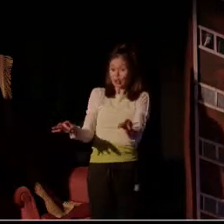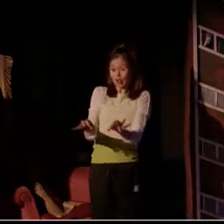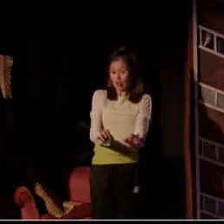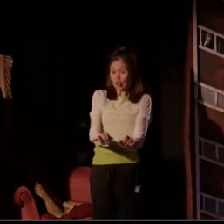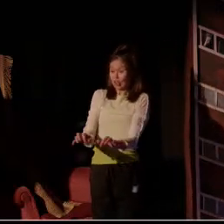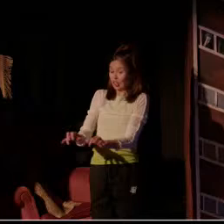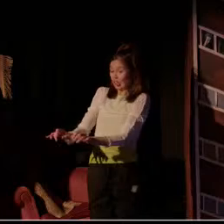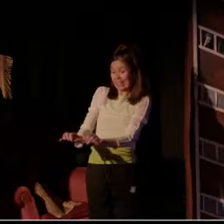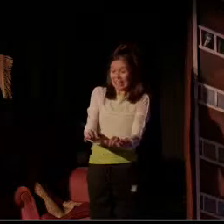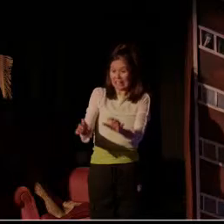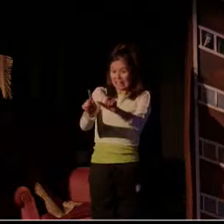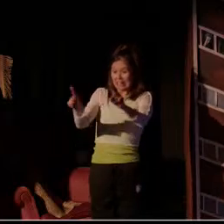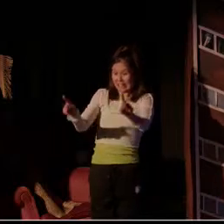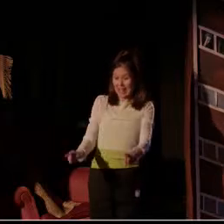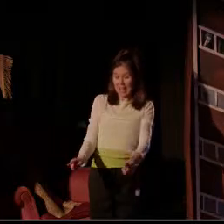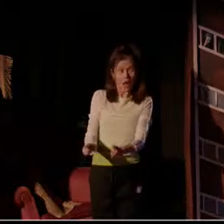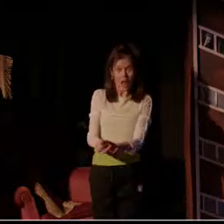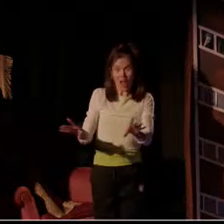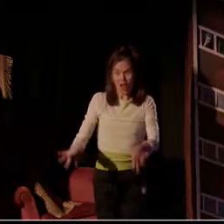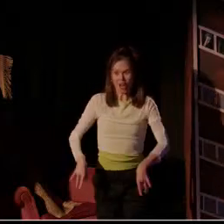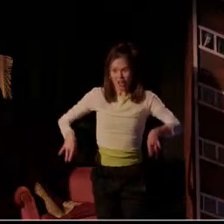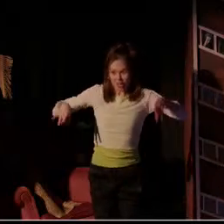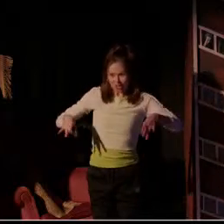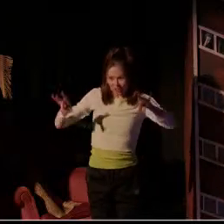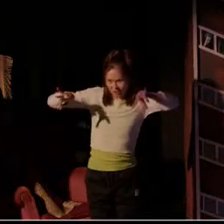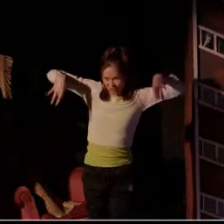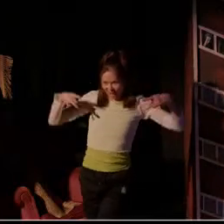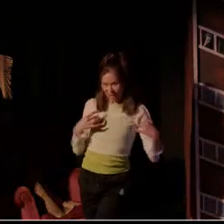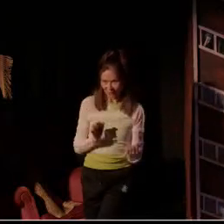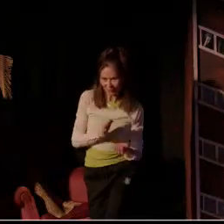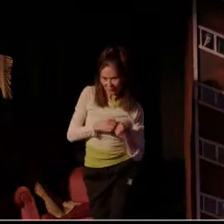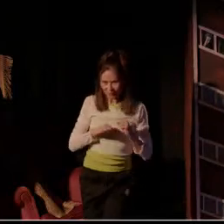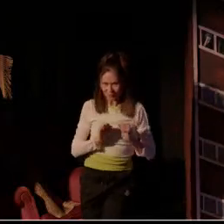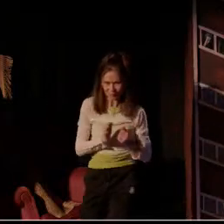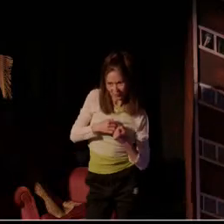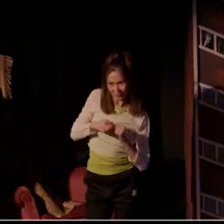Stealing sheets. Between the sheets.